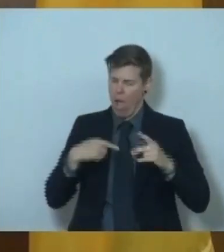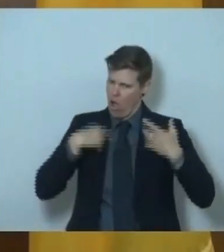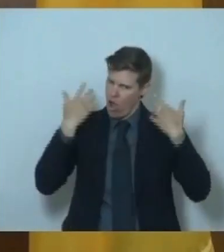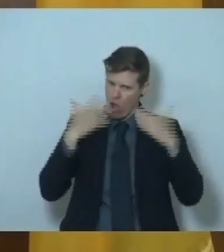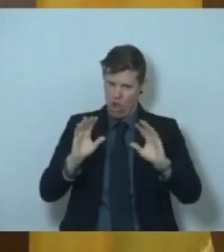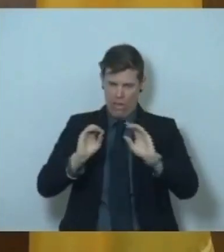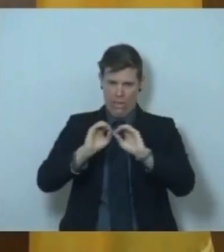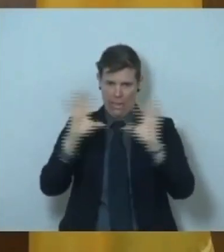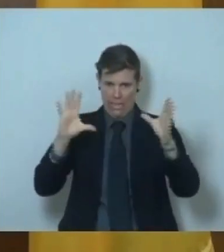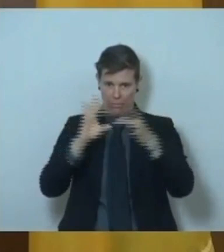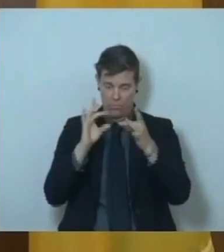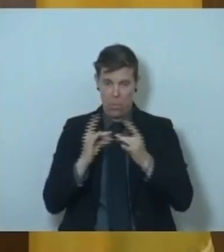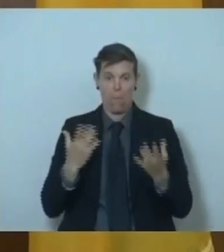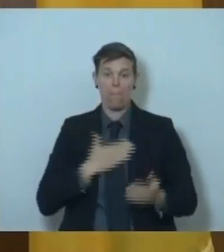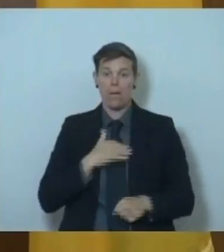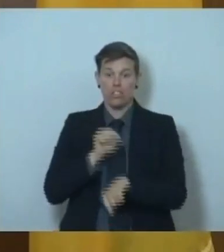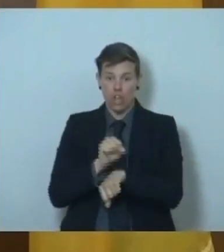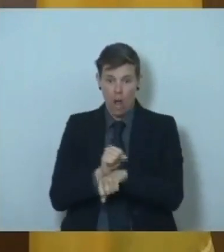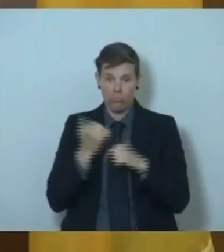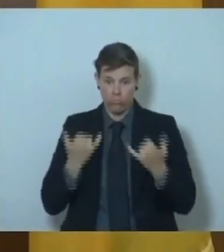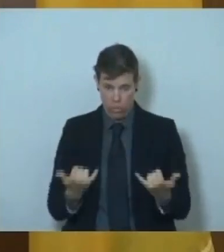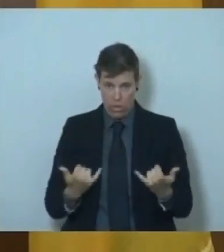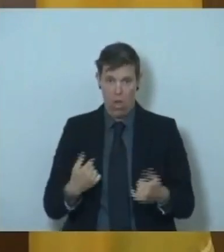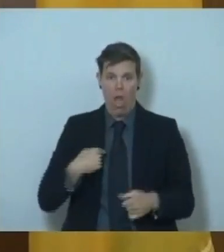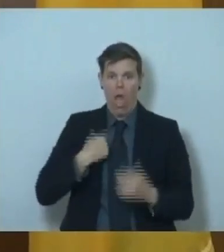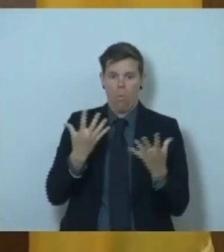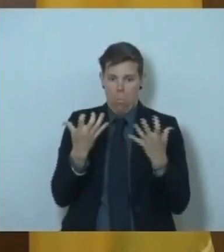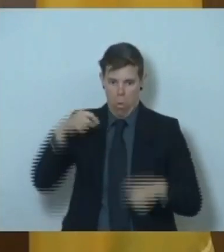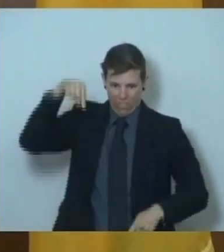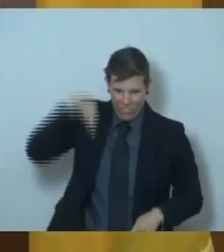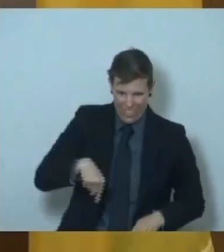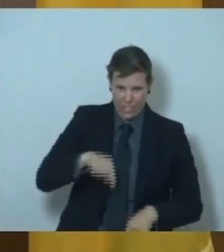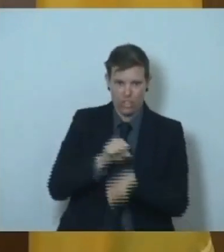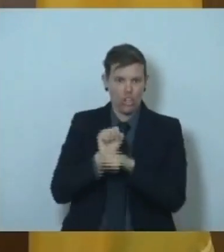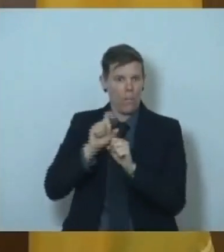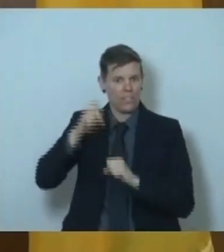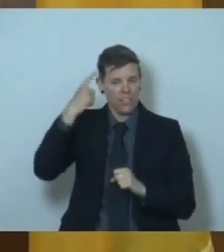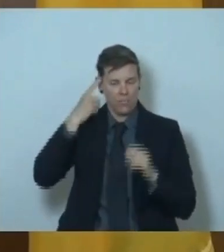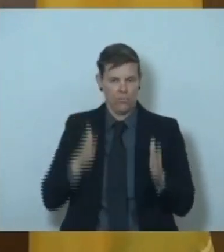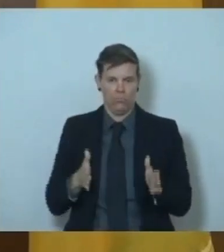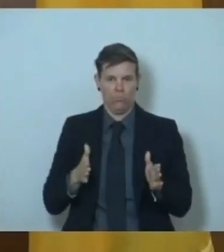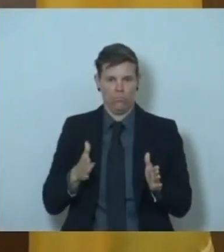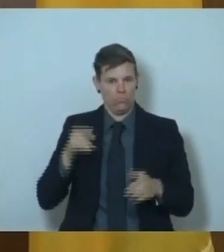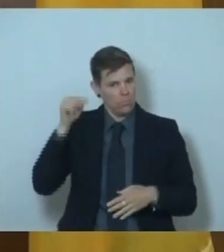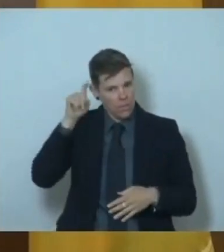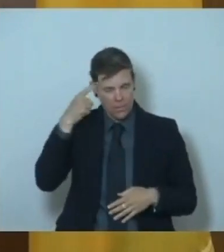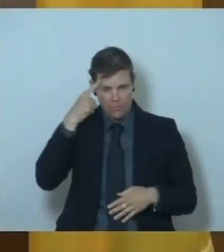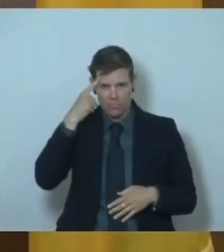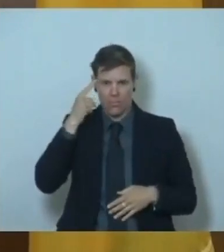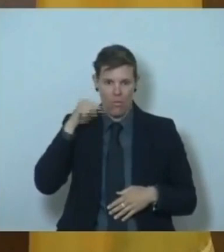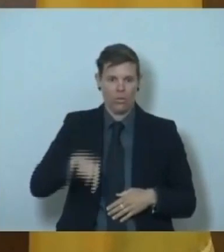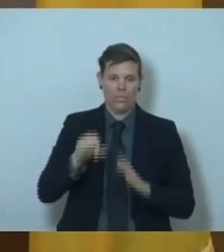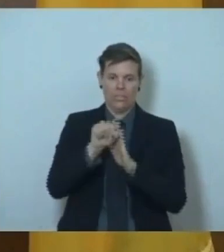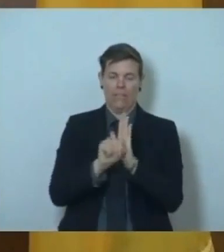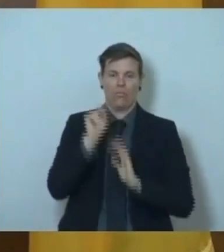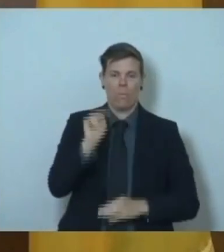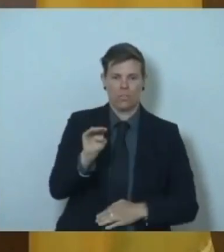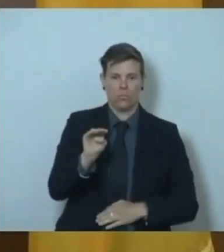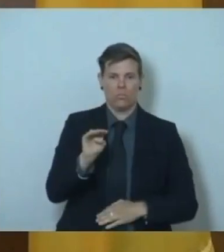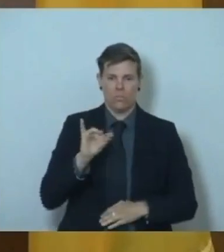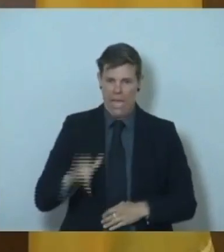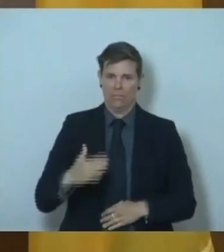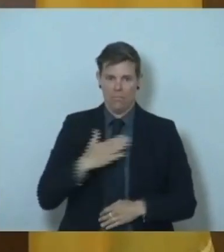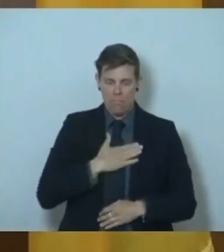want, and it's a job I'm completely dedicated to. So those are speculations that I'm not paying